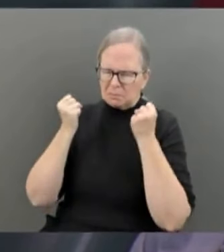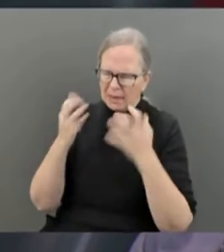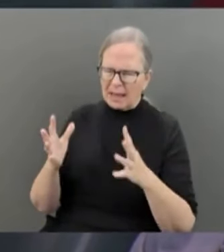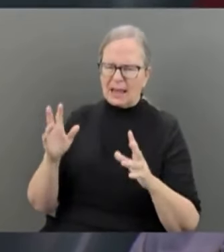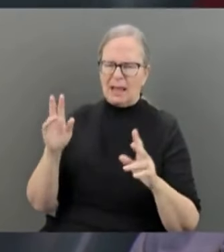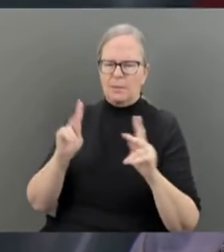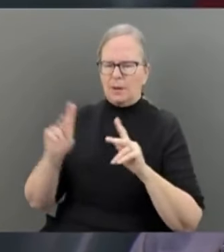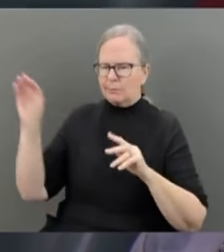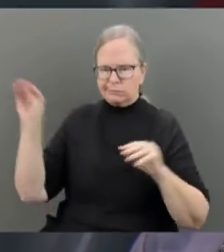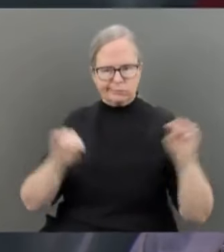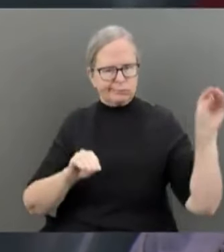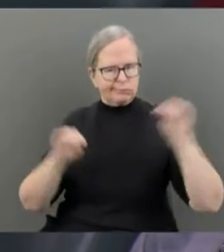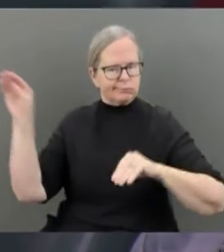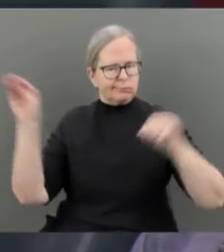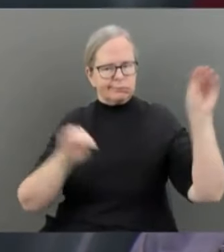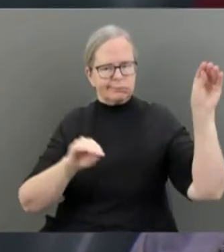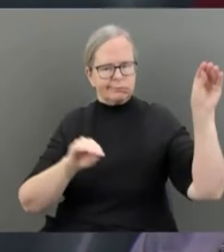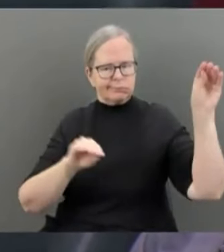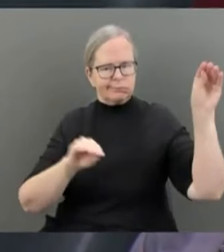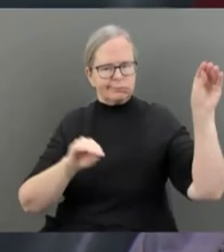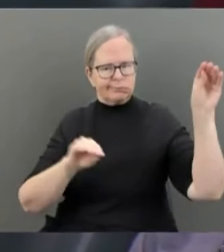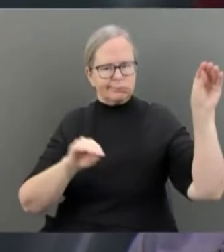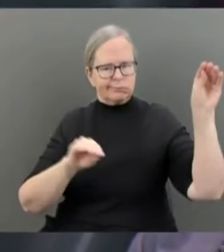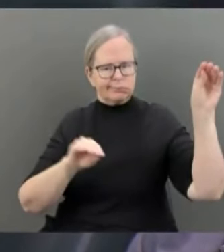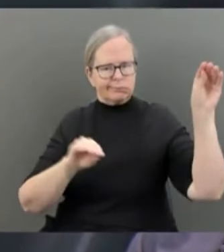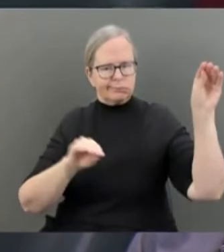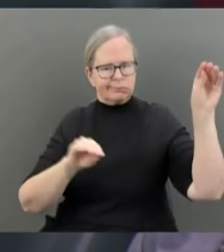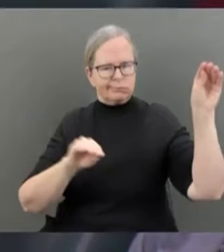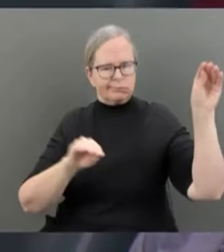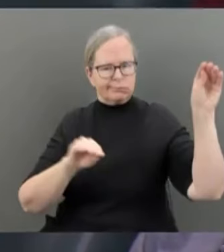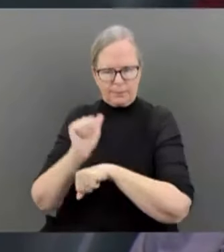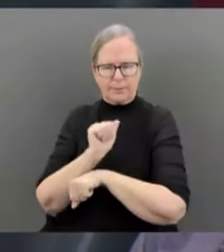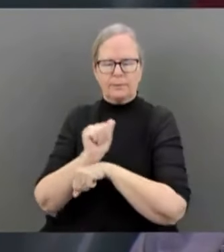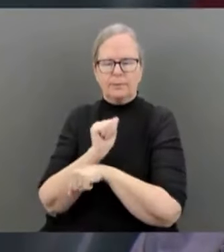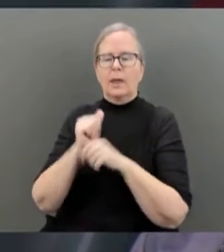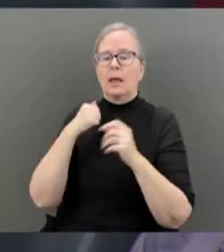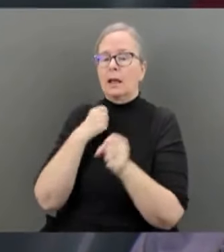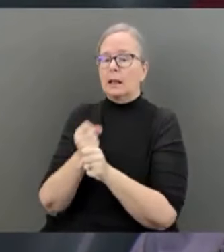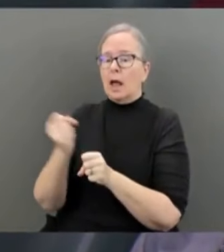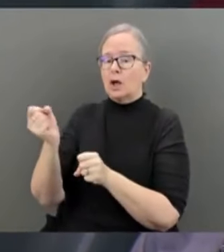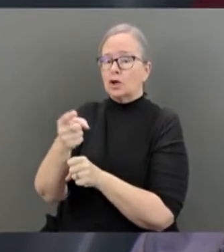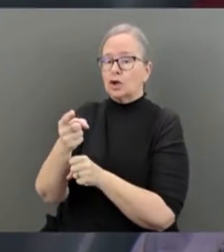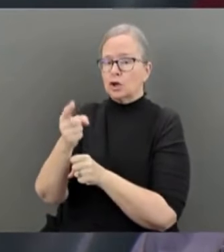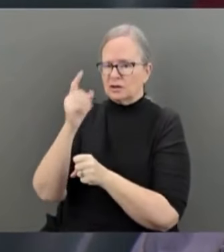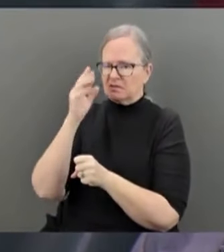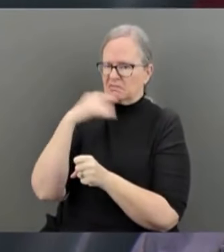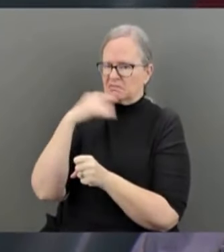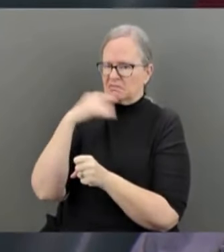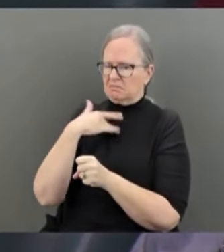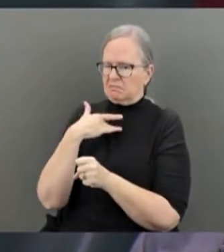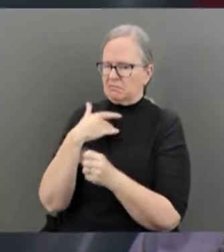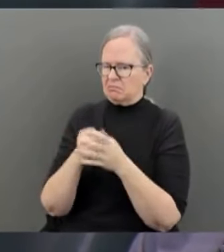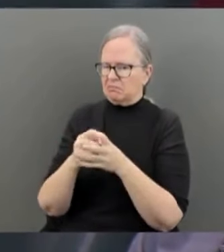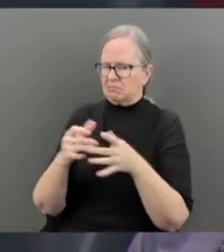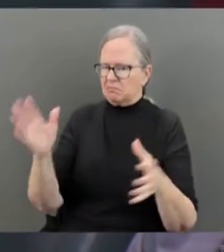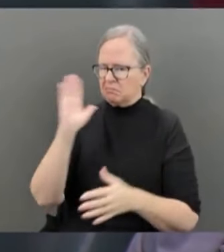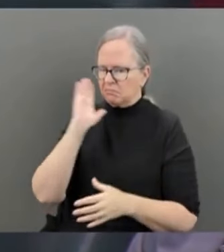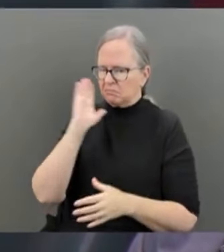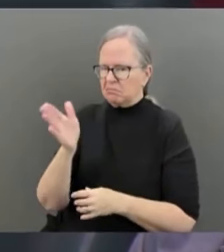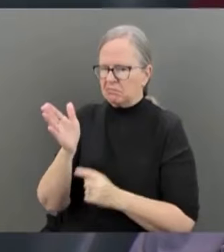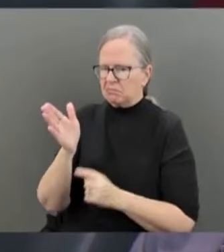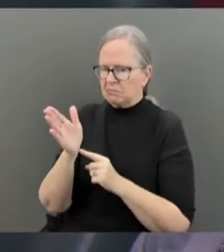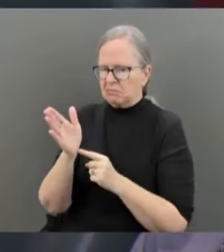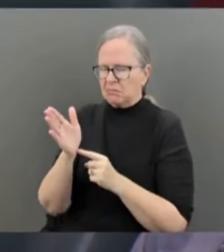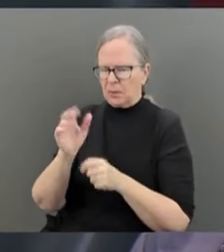We are seeing companies growing their workforce in Alberta, but unfortunately, this growth is not keeping up with our expanding province.